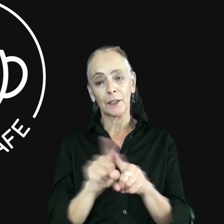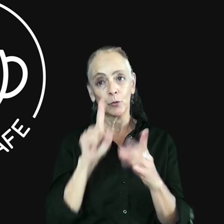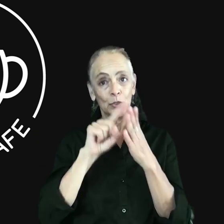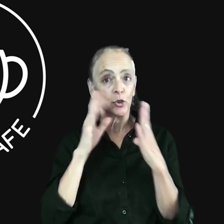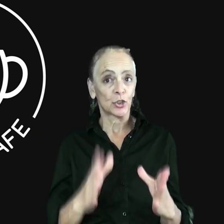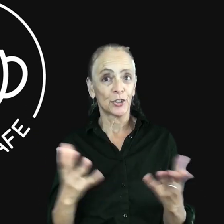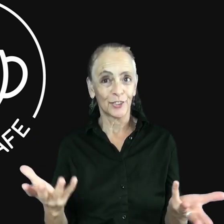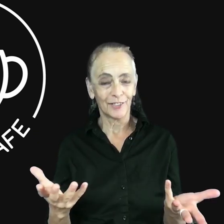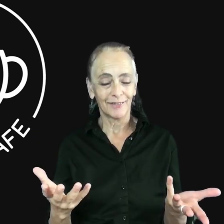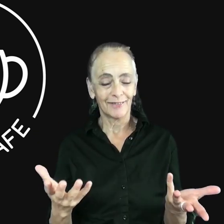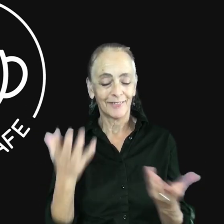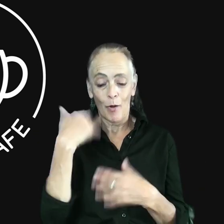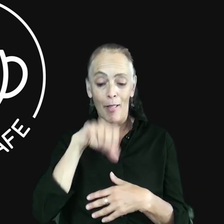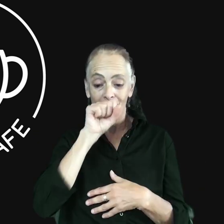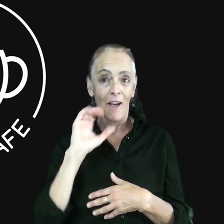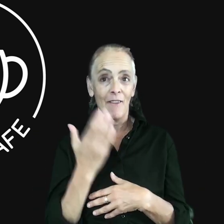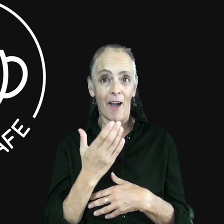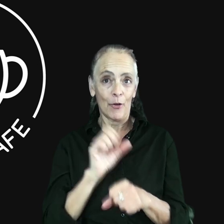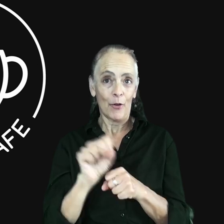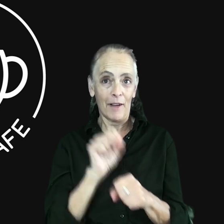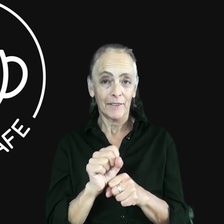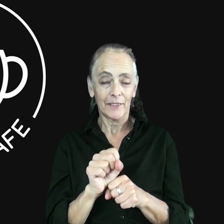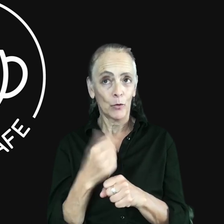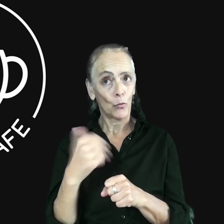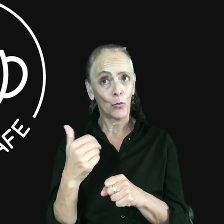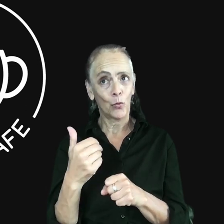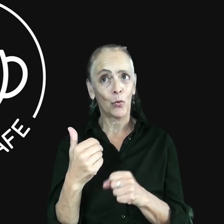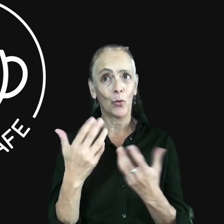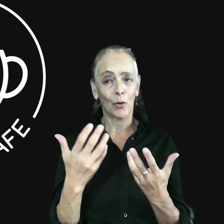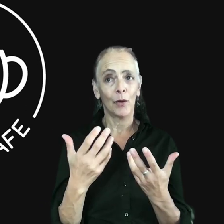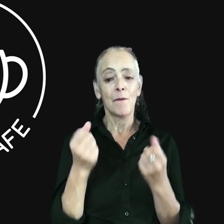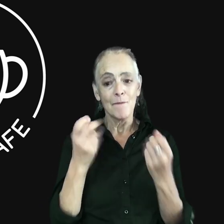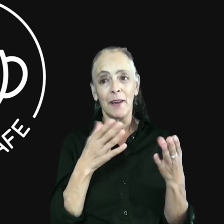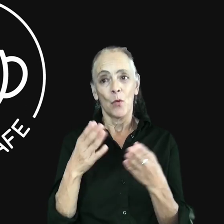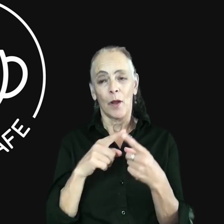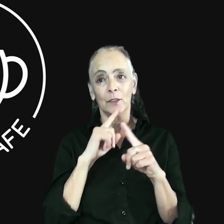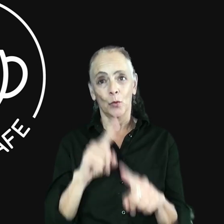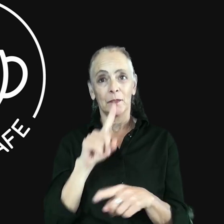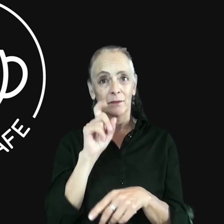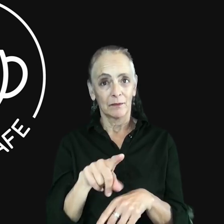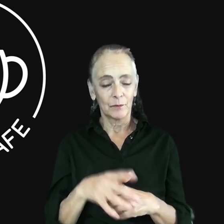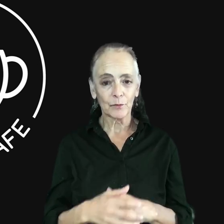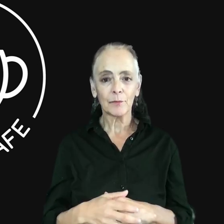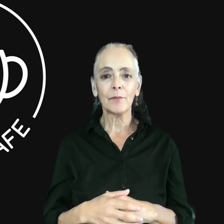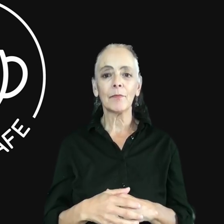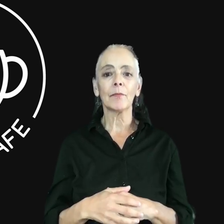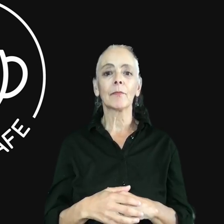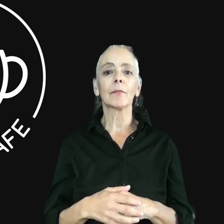that our craft is because you know there's so much way to to answer a question and and again it's